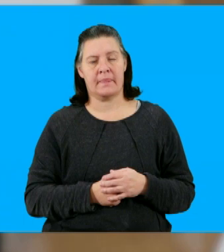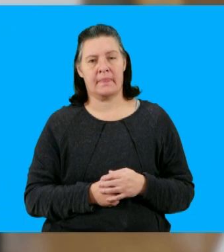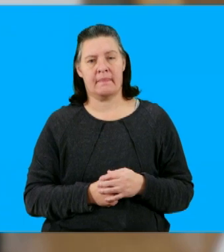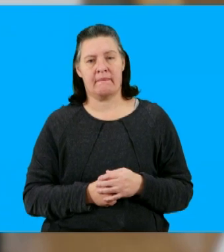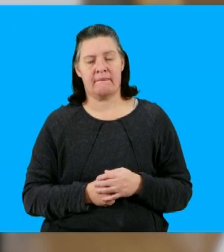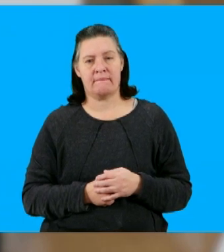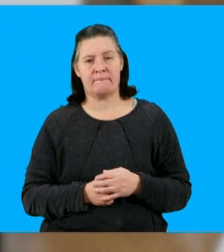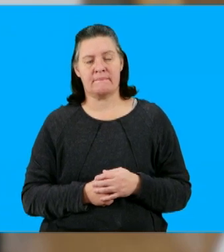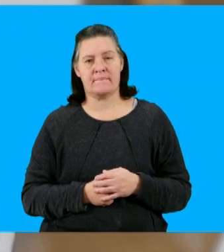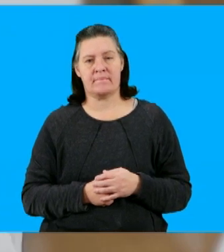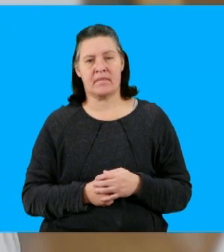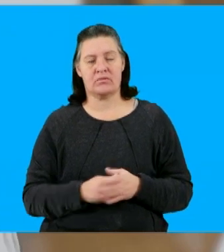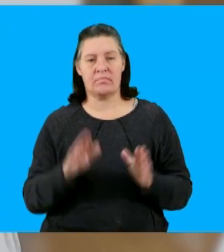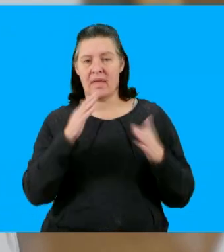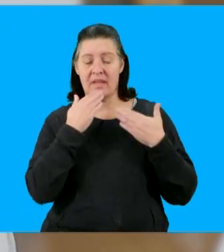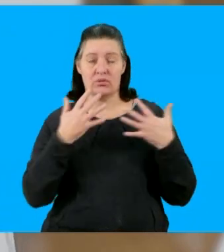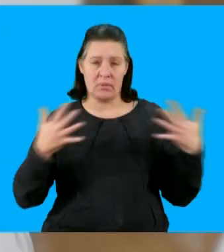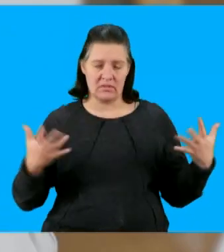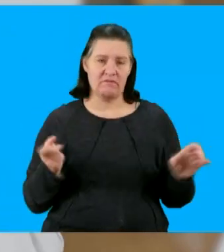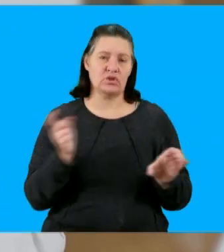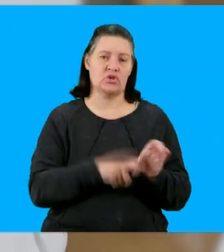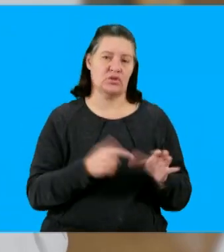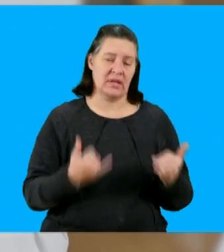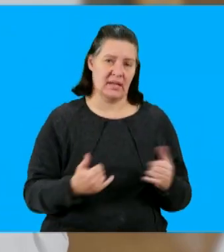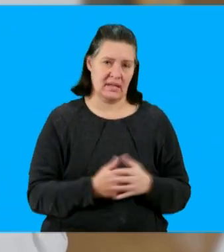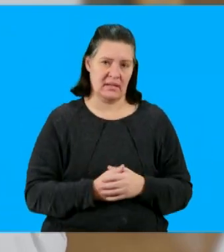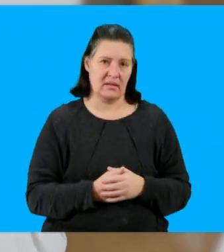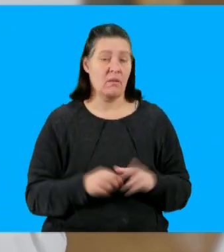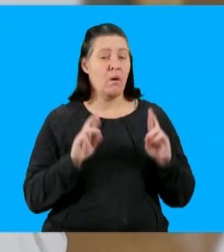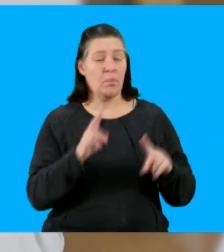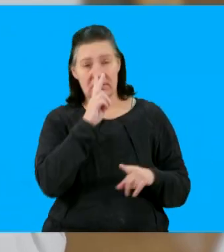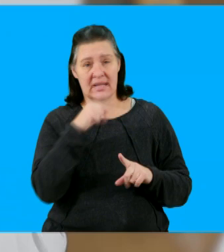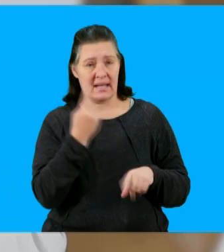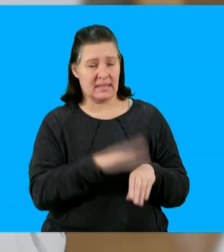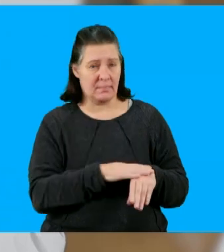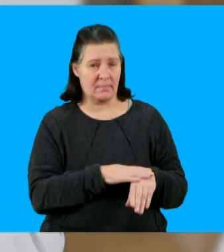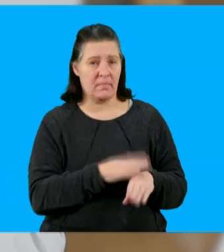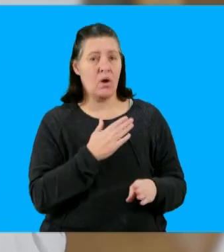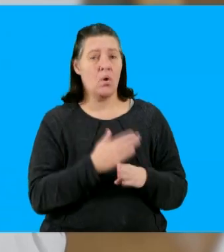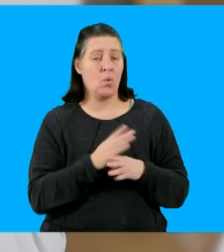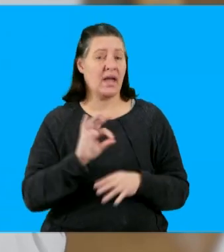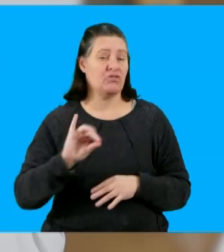from store A. Guys, I want to say thank you so much for joining me today. Hope to see you next